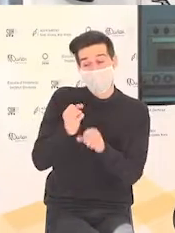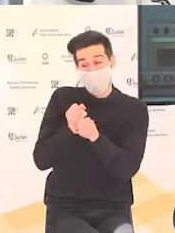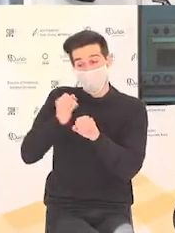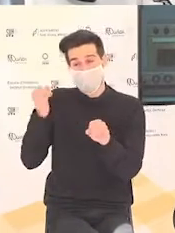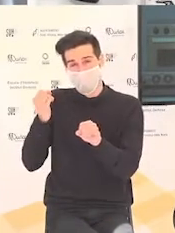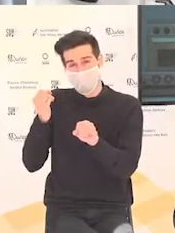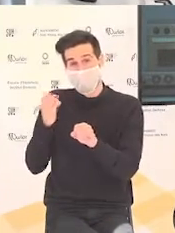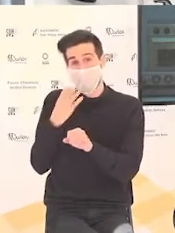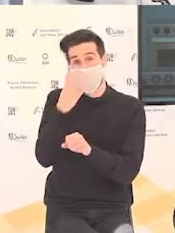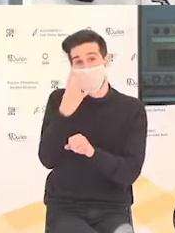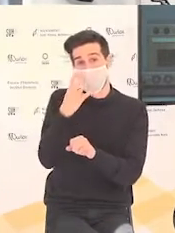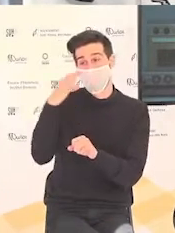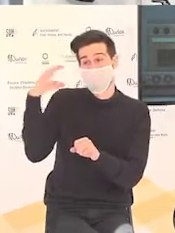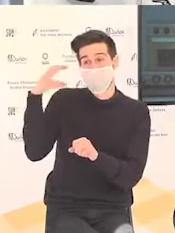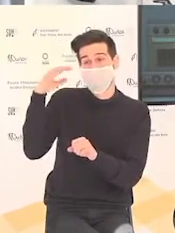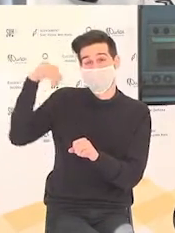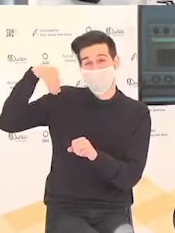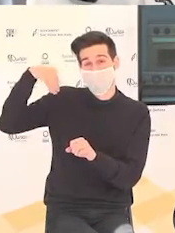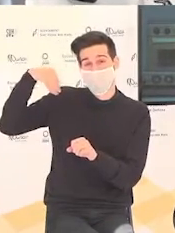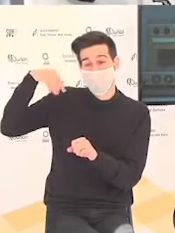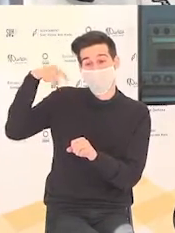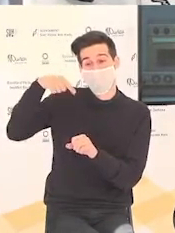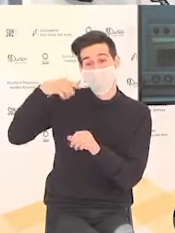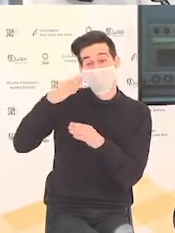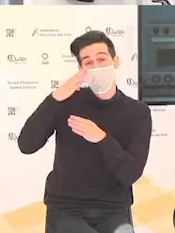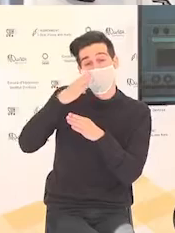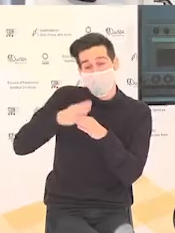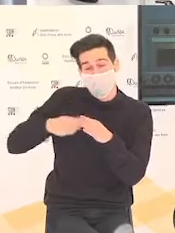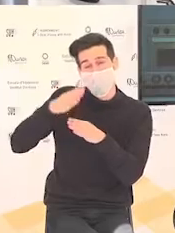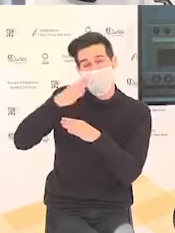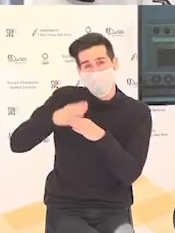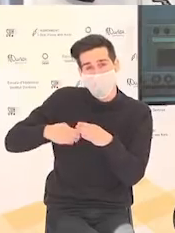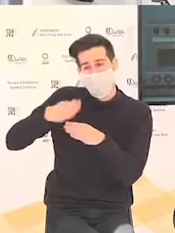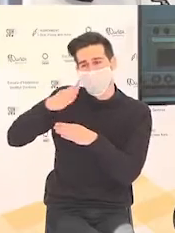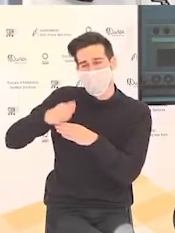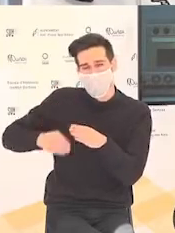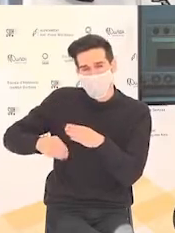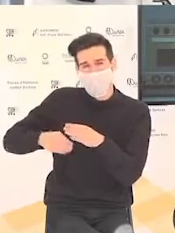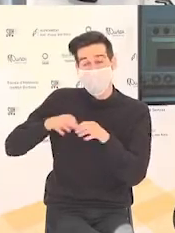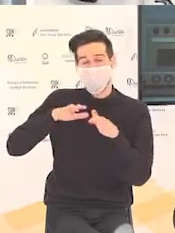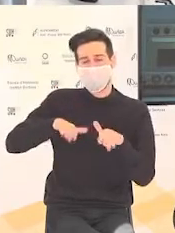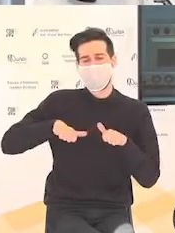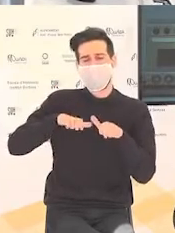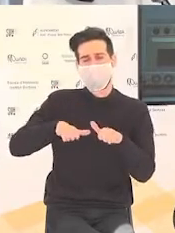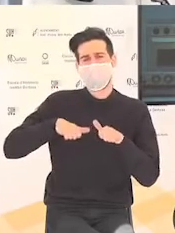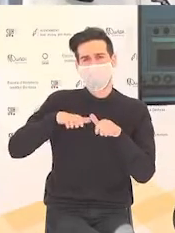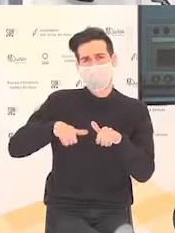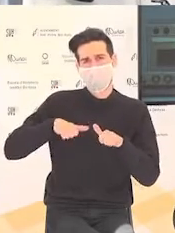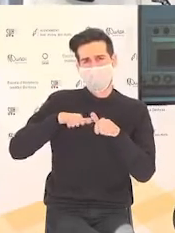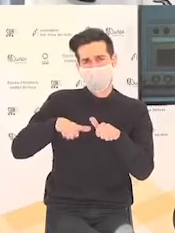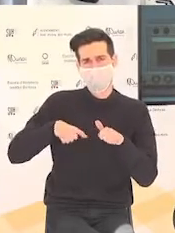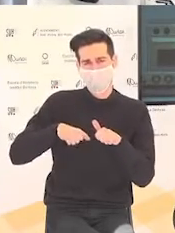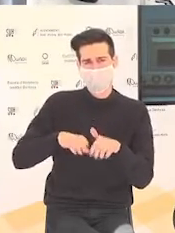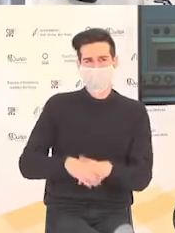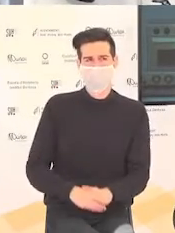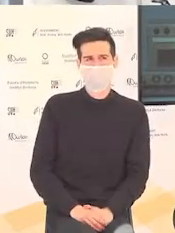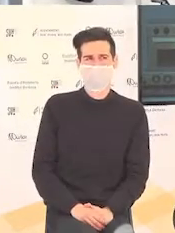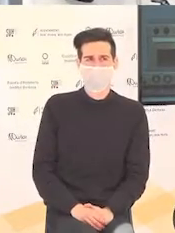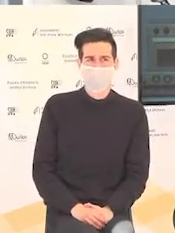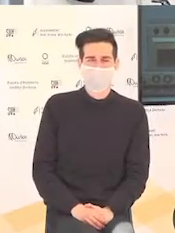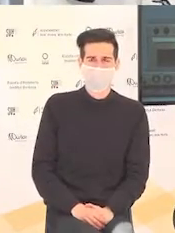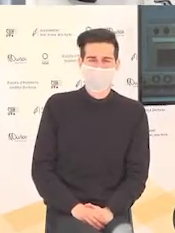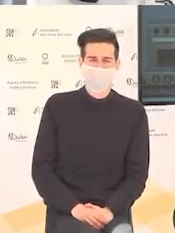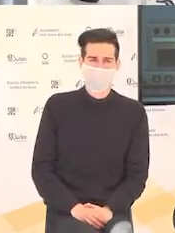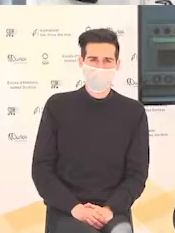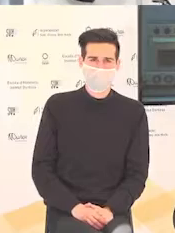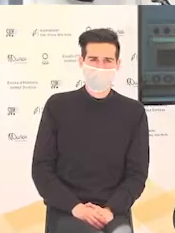son 4 centímetros y que es un cortador de masa. And I'm going to pipe this onto the top. I'm going to pipe a small amount on the bottom just to